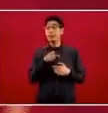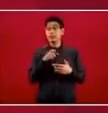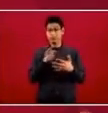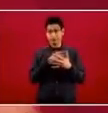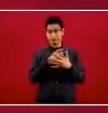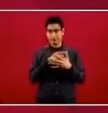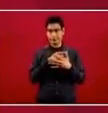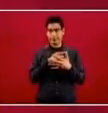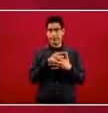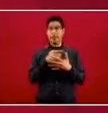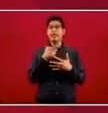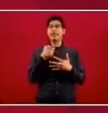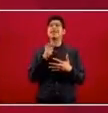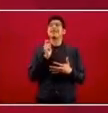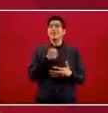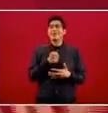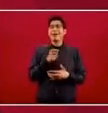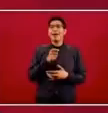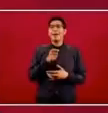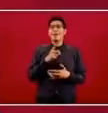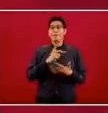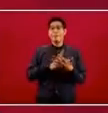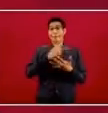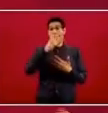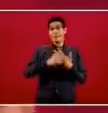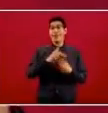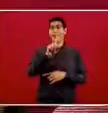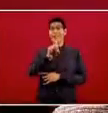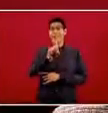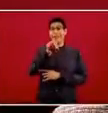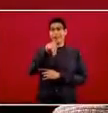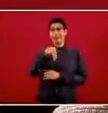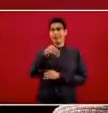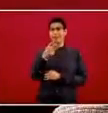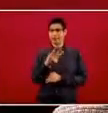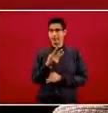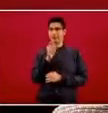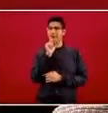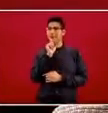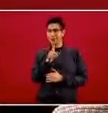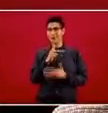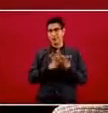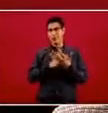moment, and we don't want to make use of private hospitals unless it's very necessary.